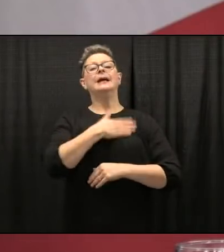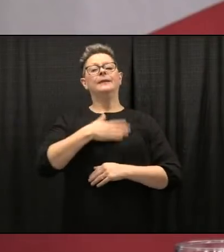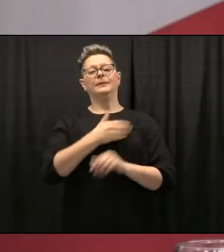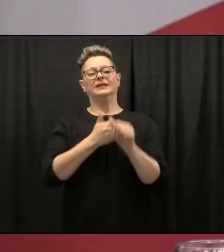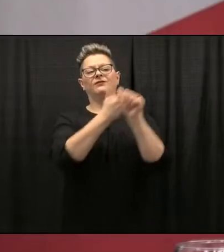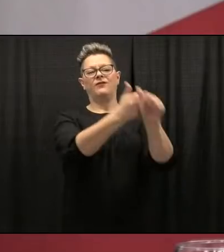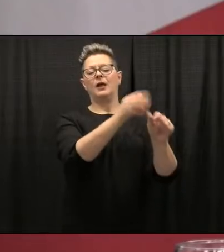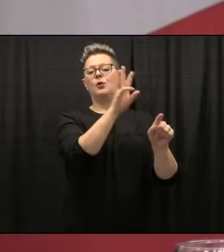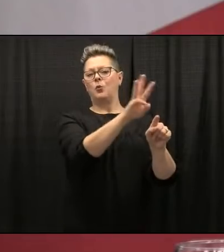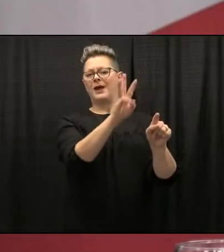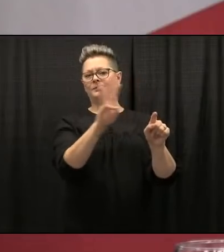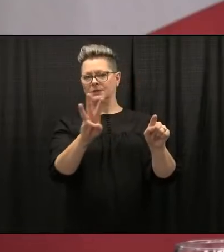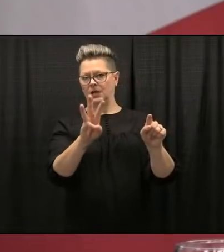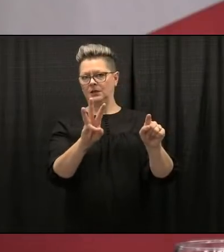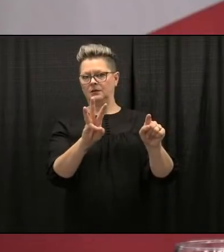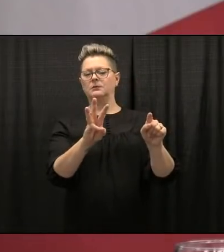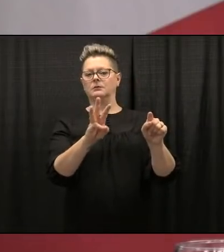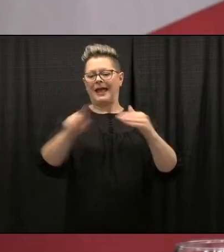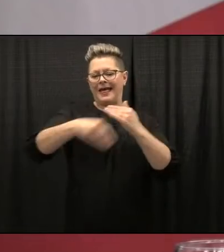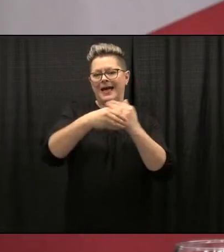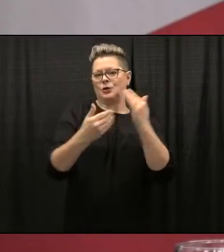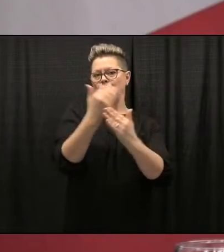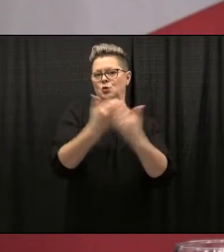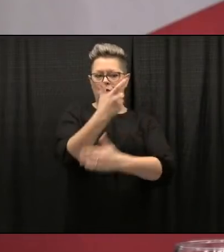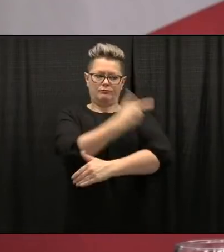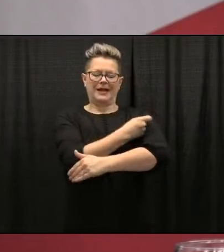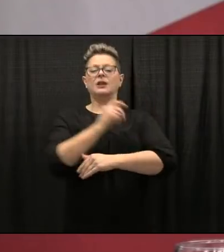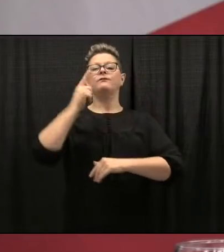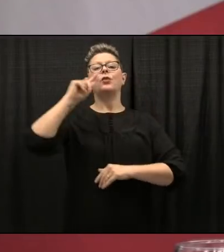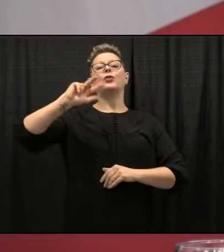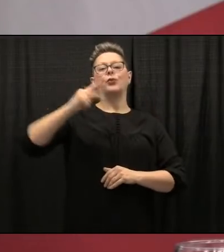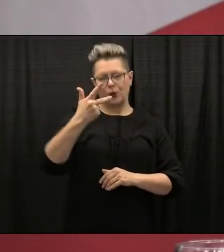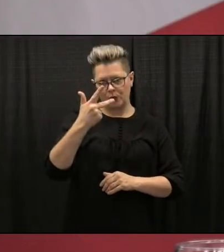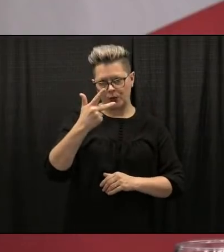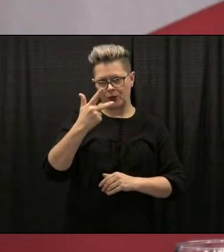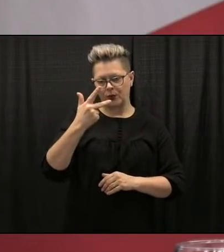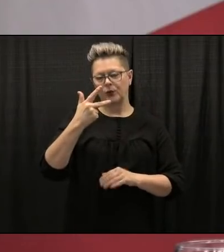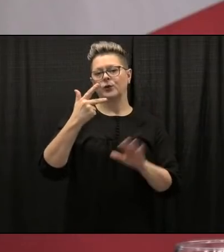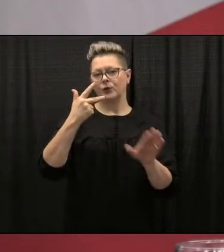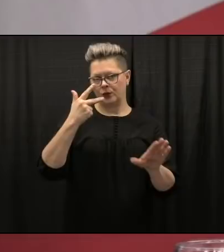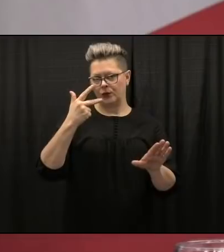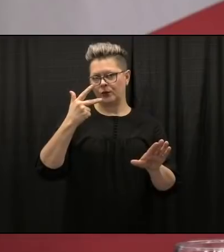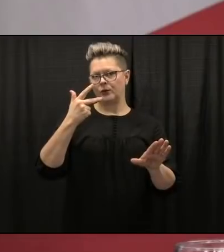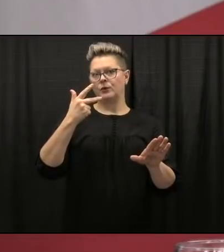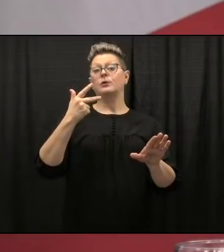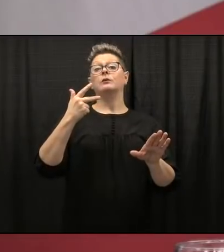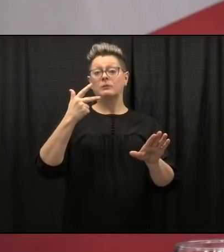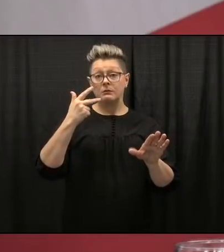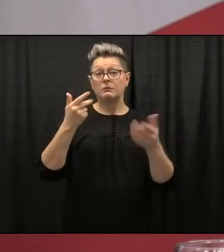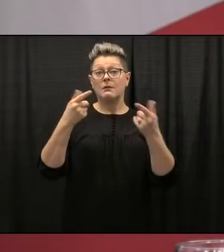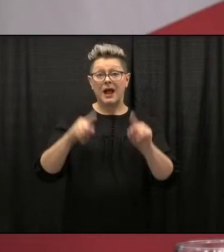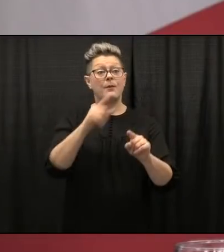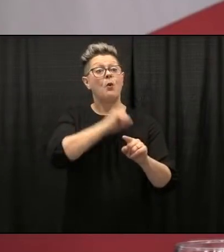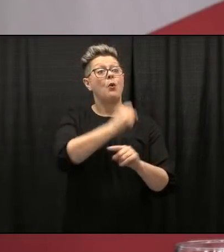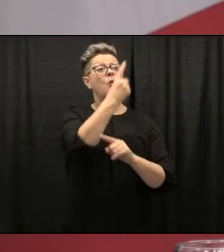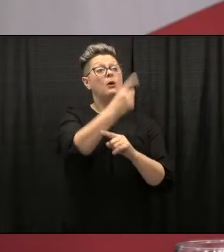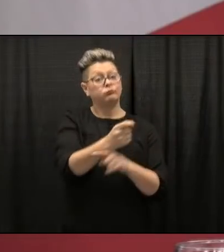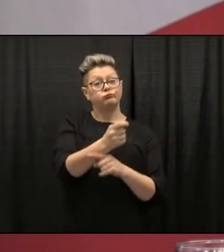that same website and add your new vaccination record. If this is accurate, then you can delete the old